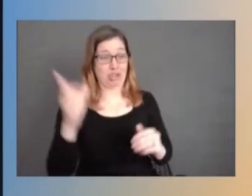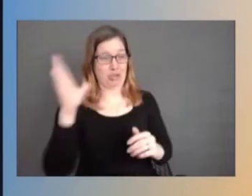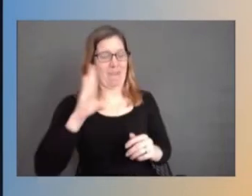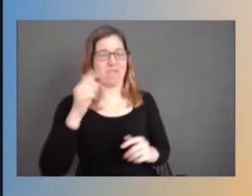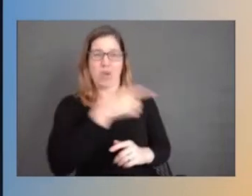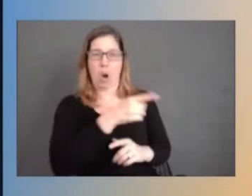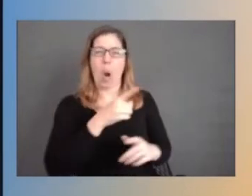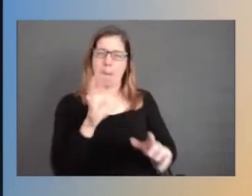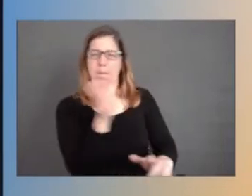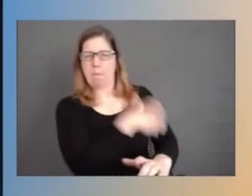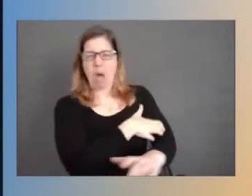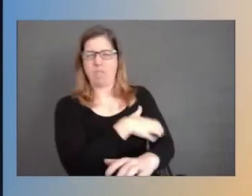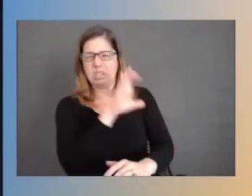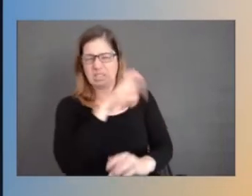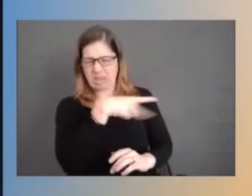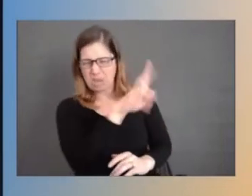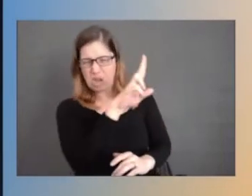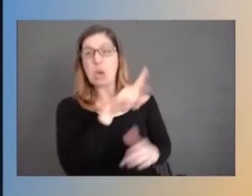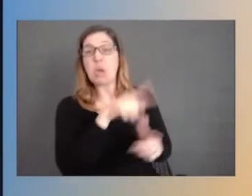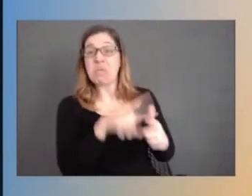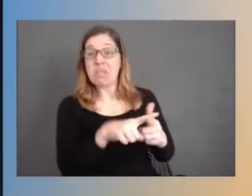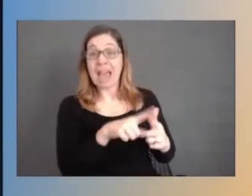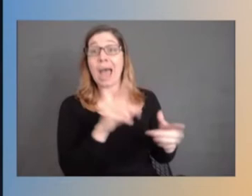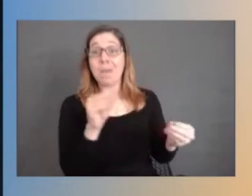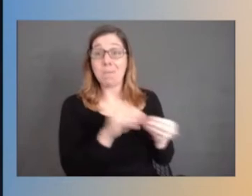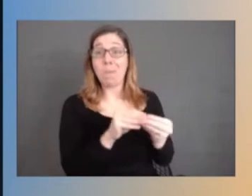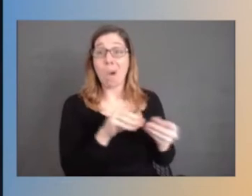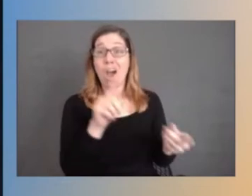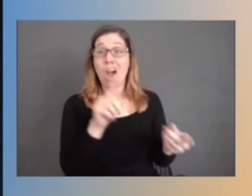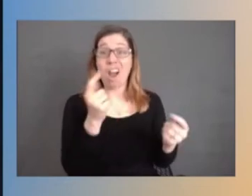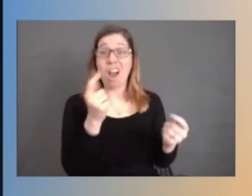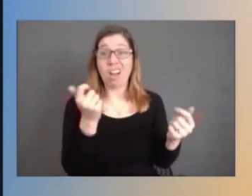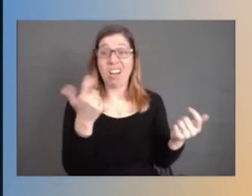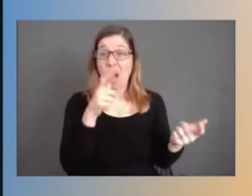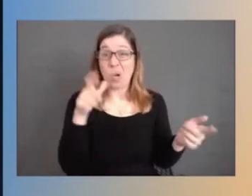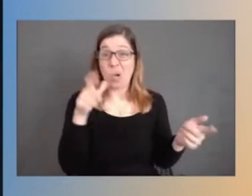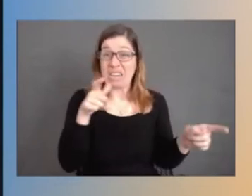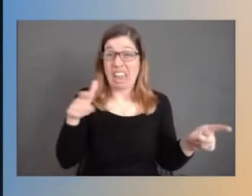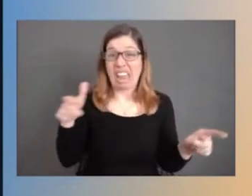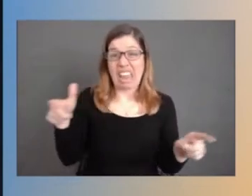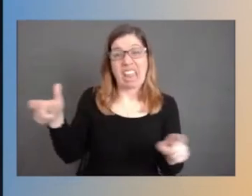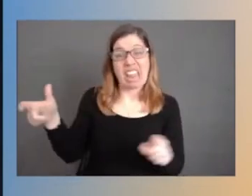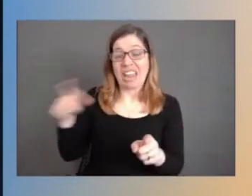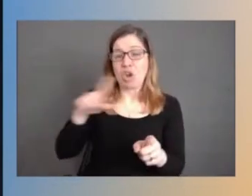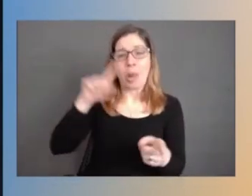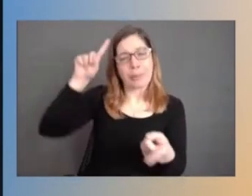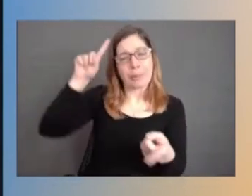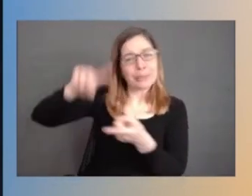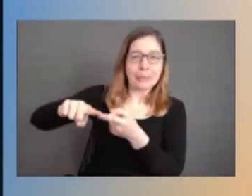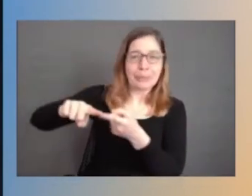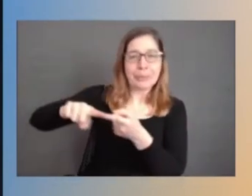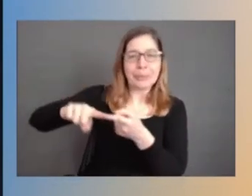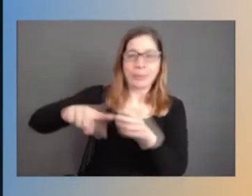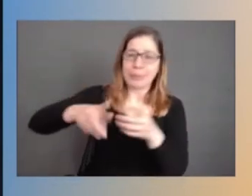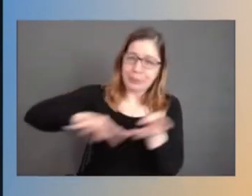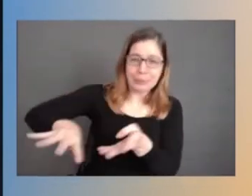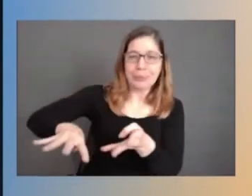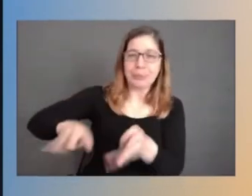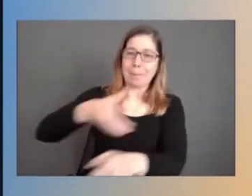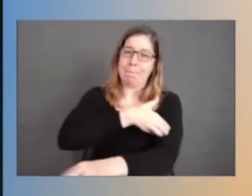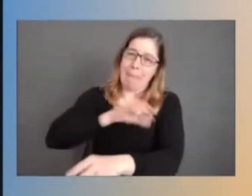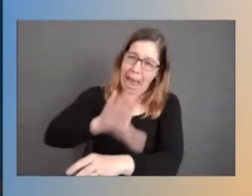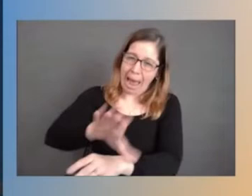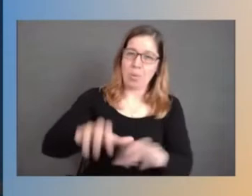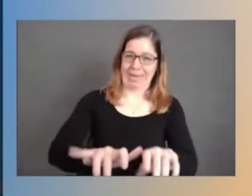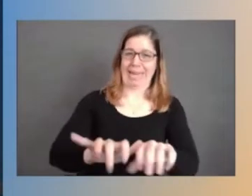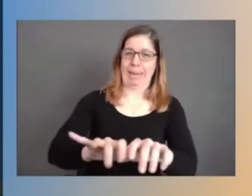CPU, and then as they got somewhat more obsolete, they'd ultimately end up powering the keyboard. But it seems like we've actually gone the other way around, from being